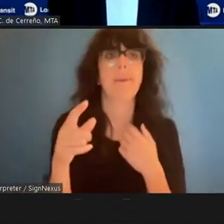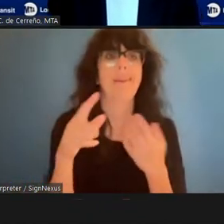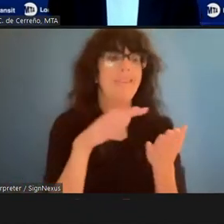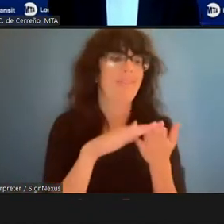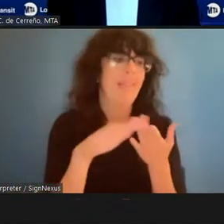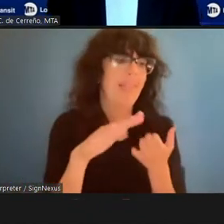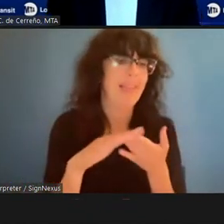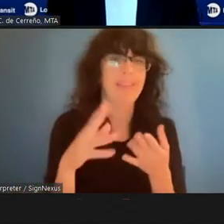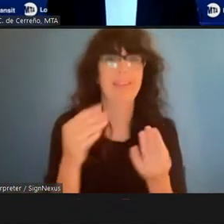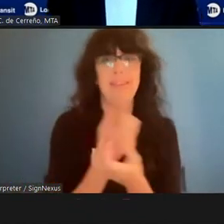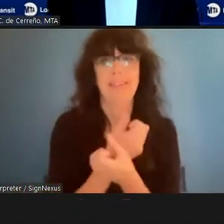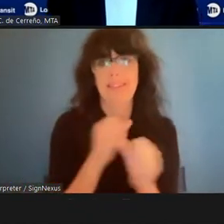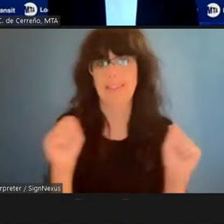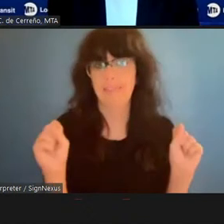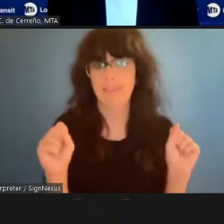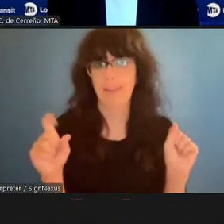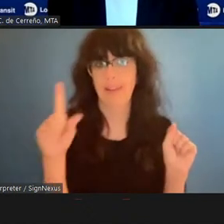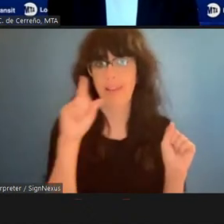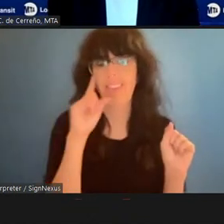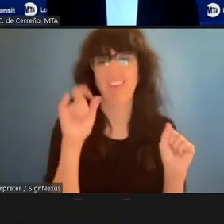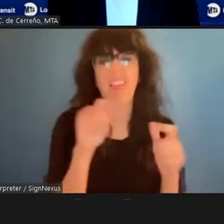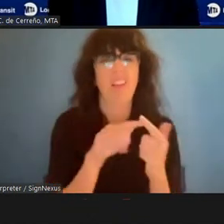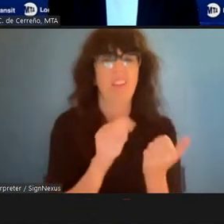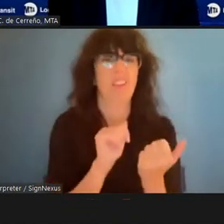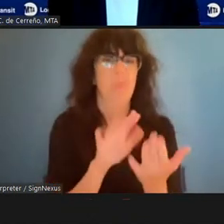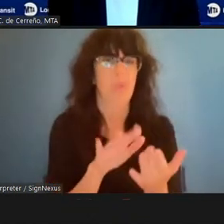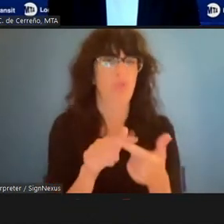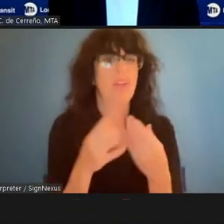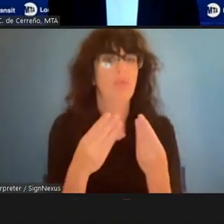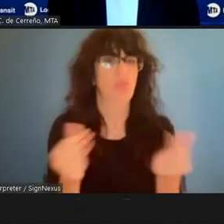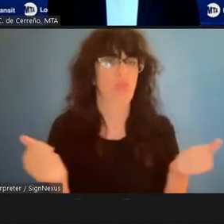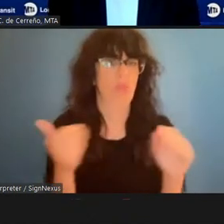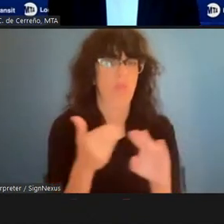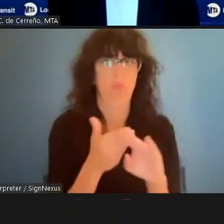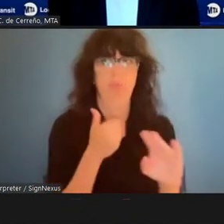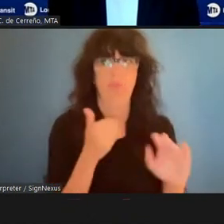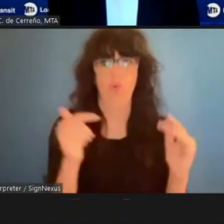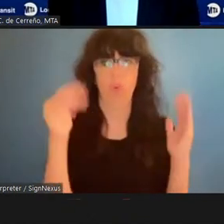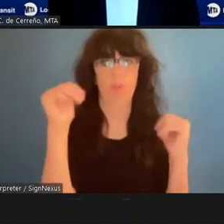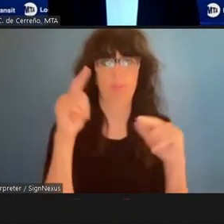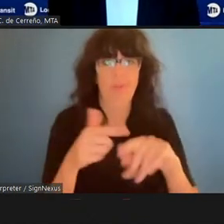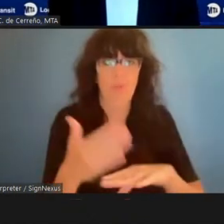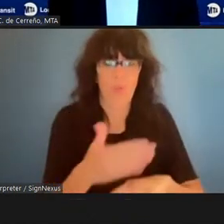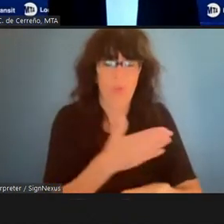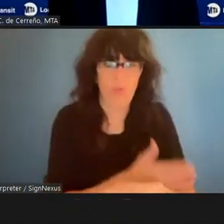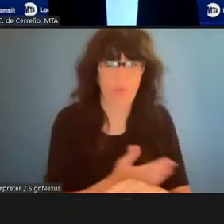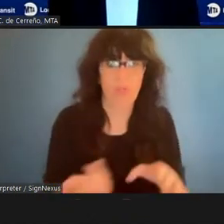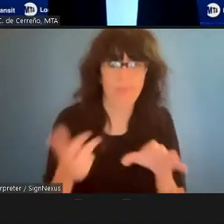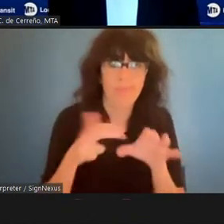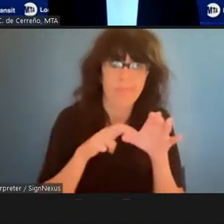safety i think that needs to be addressed and resolved before you can expect to increase ridership